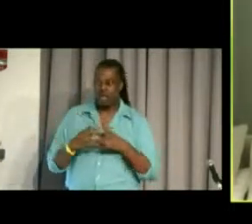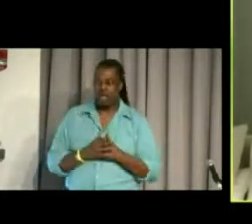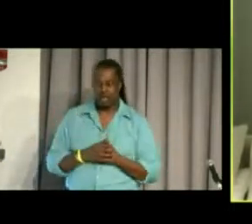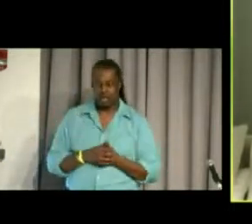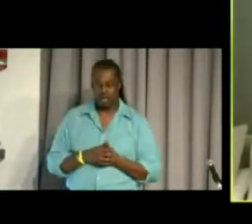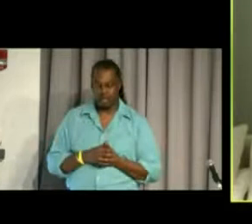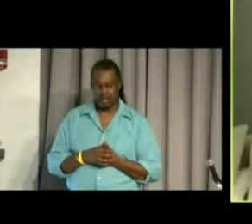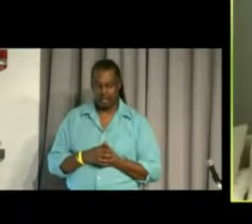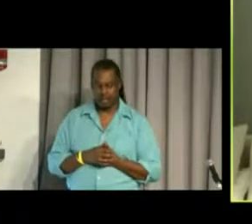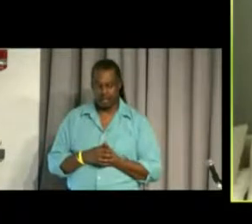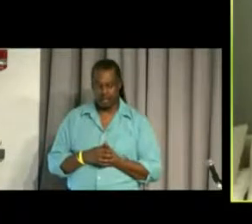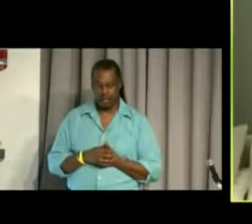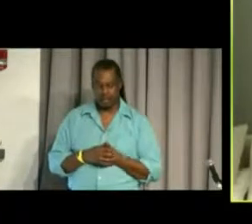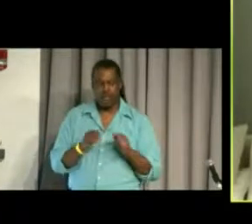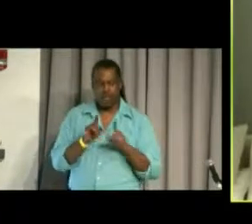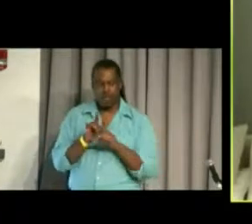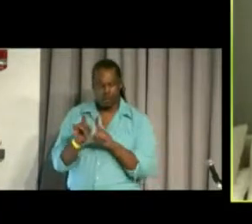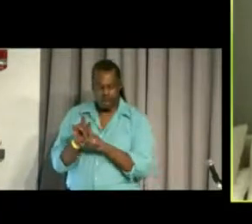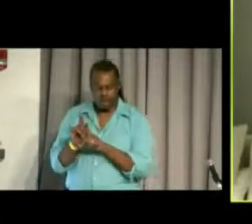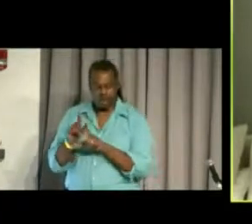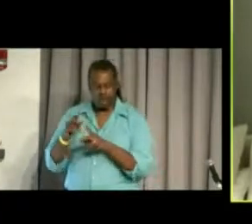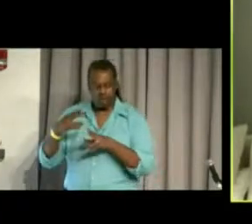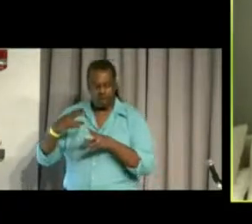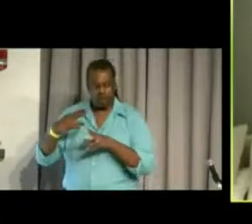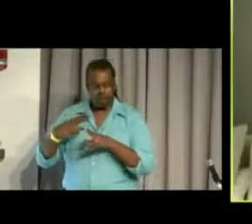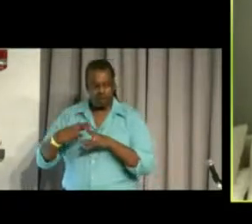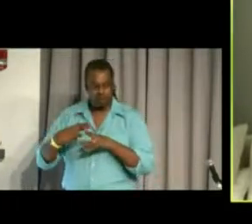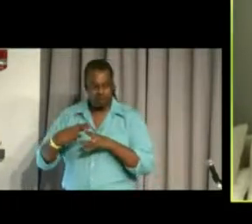We have also known as,